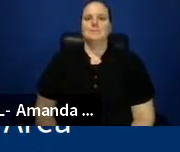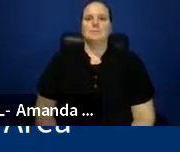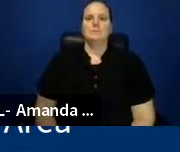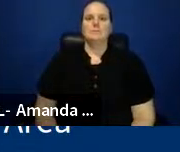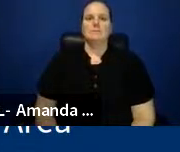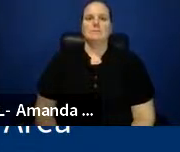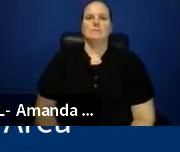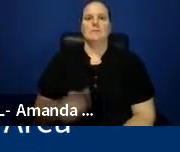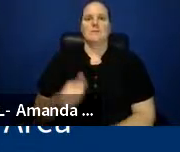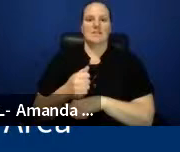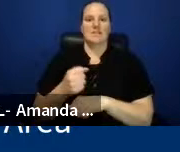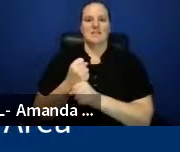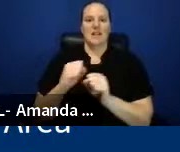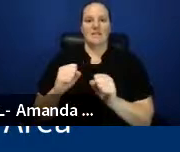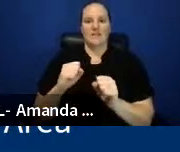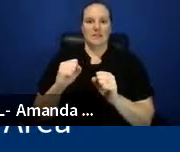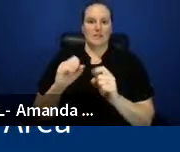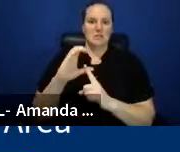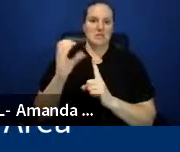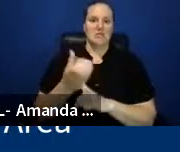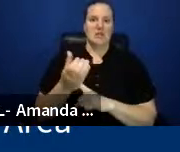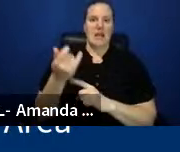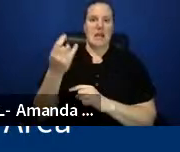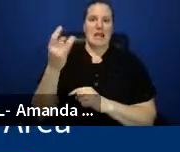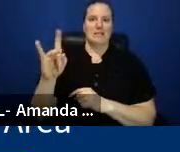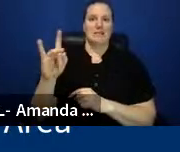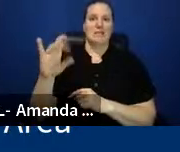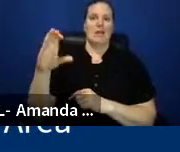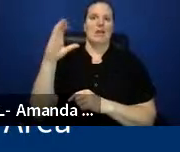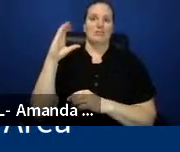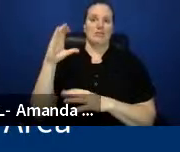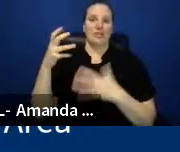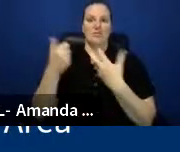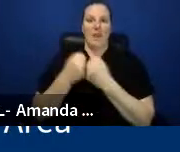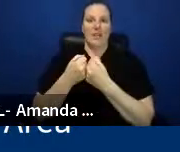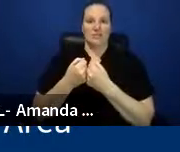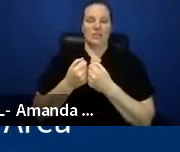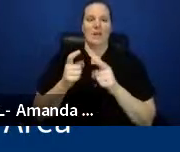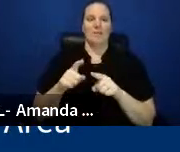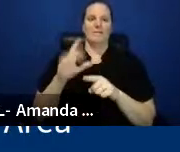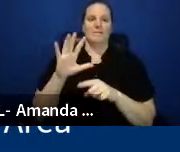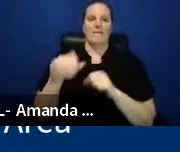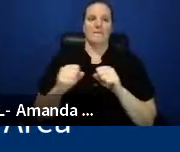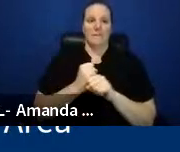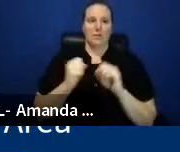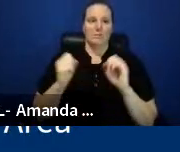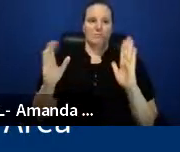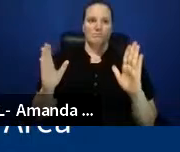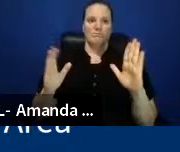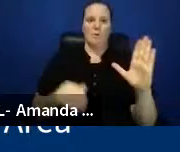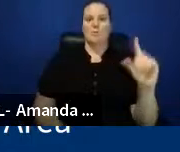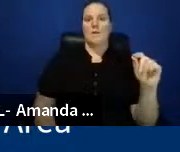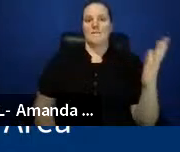with existing safety conditions. There was almost 1,800 crashes that occurred over the 5-year period from 2015 to 2019